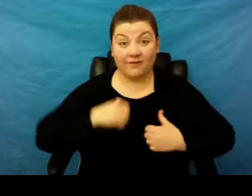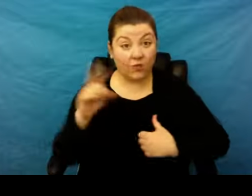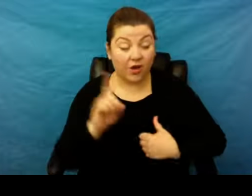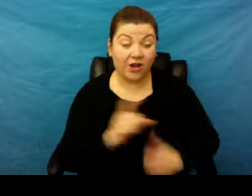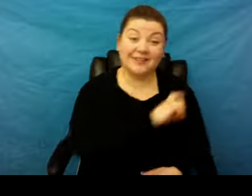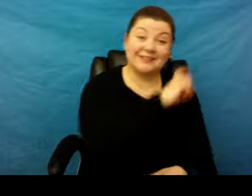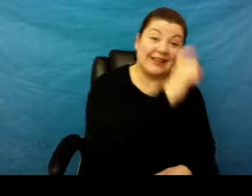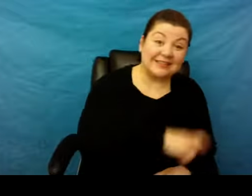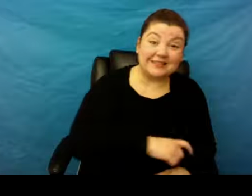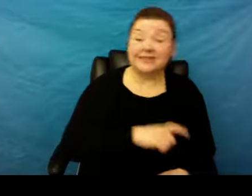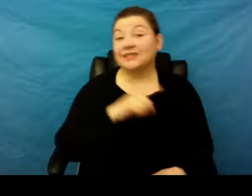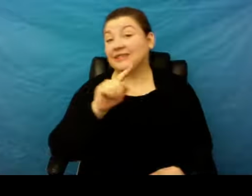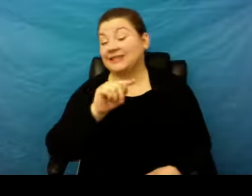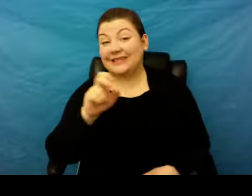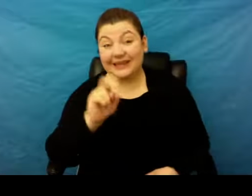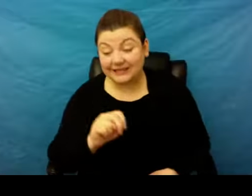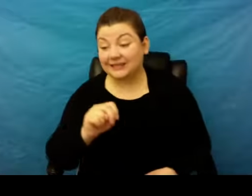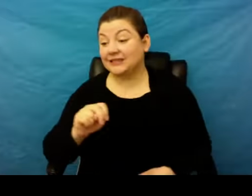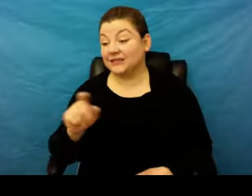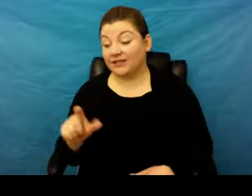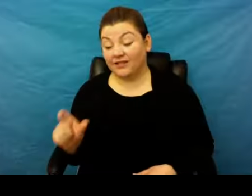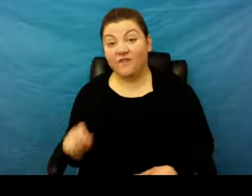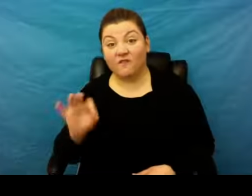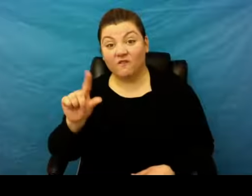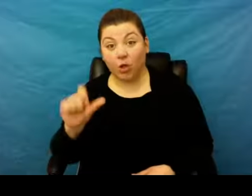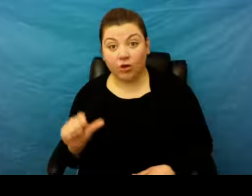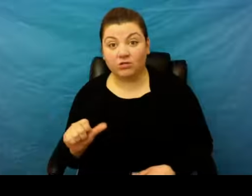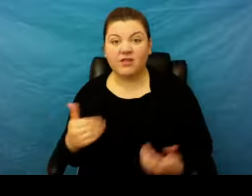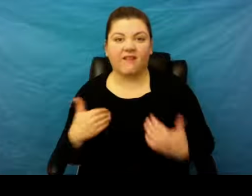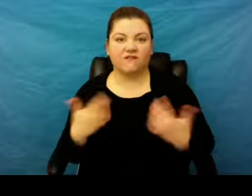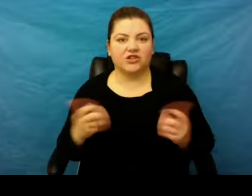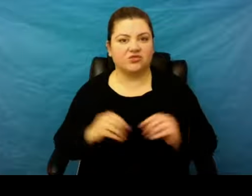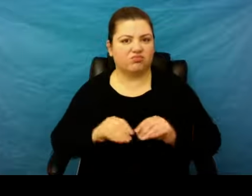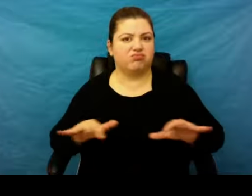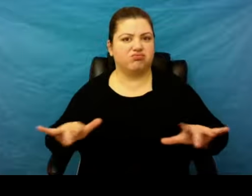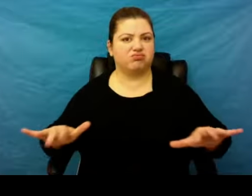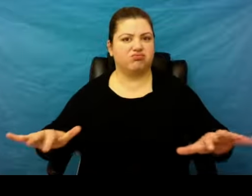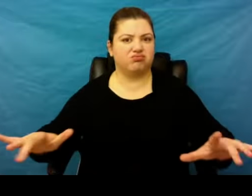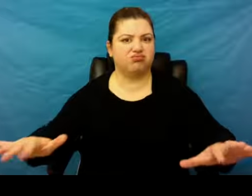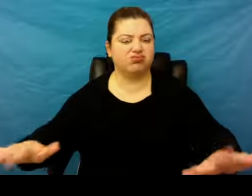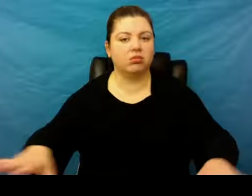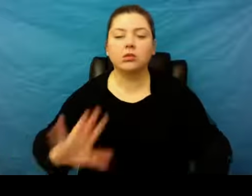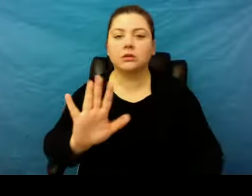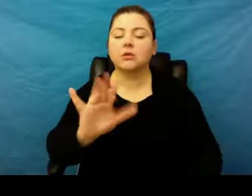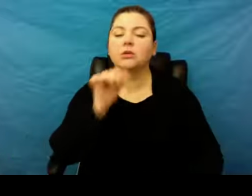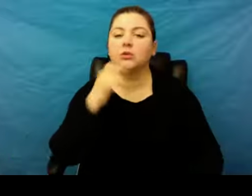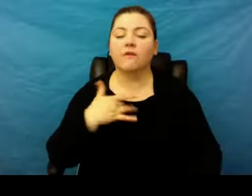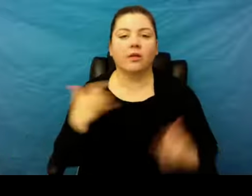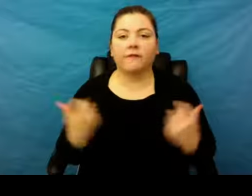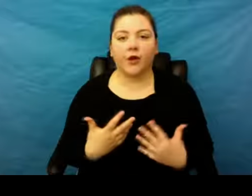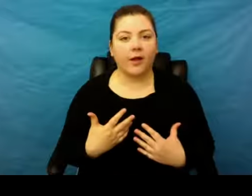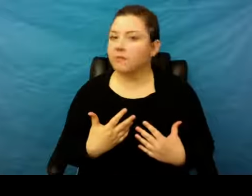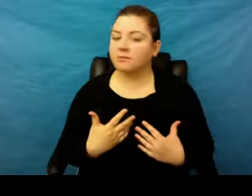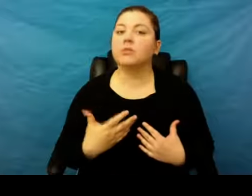live in Florida, it is in your community right now. That is not to scare you. That is to just tell you so that you